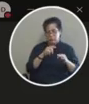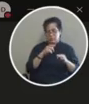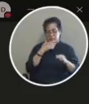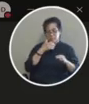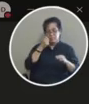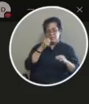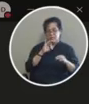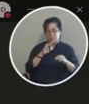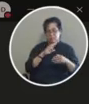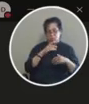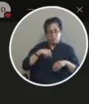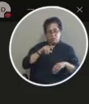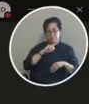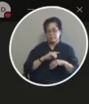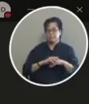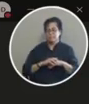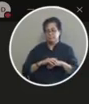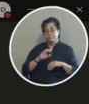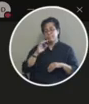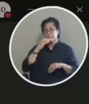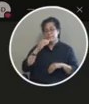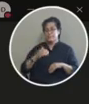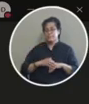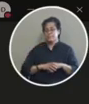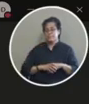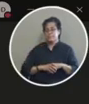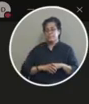of all of us. Thank you.